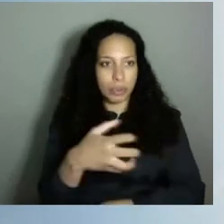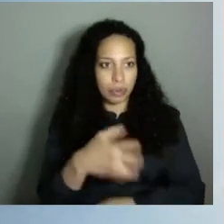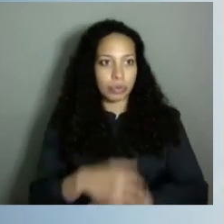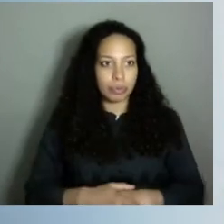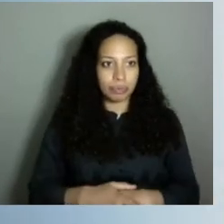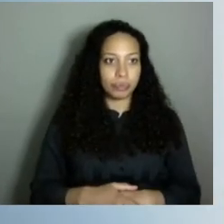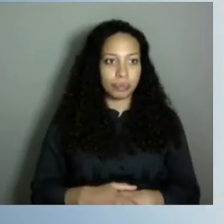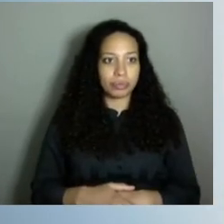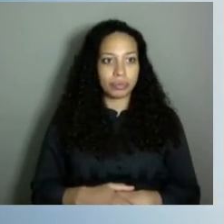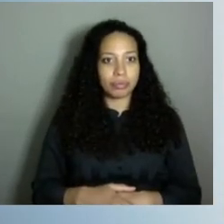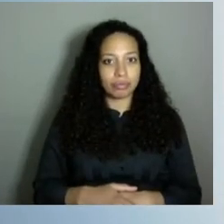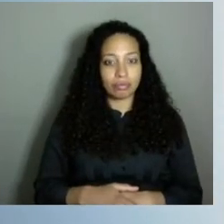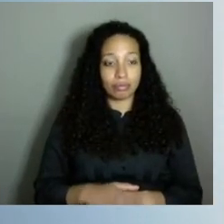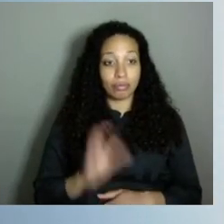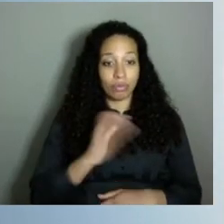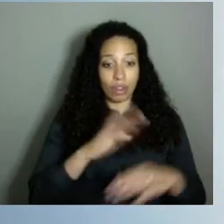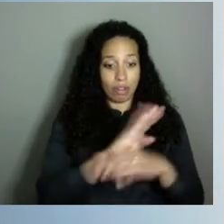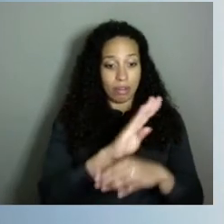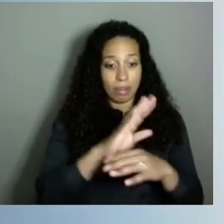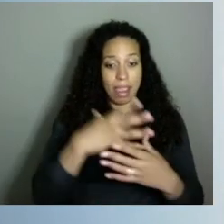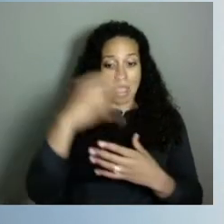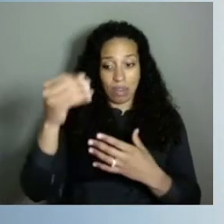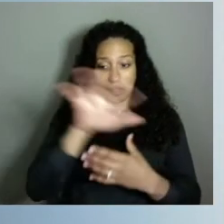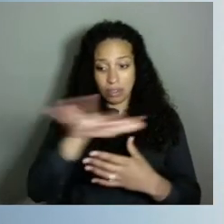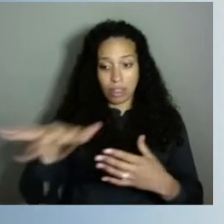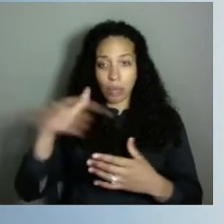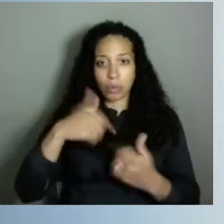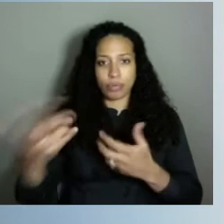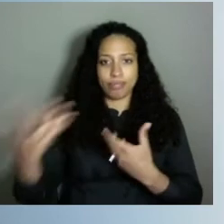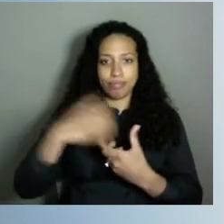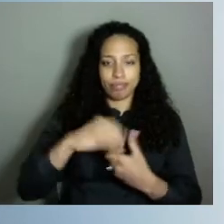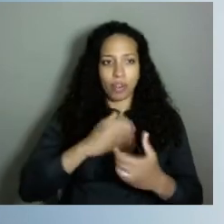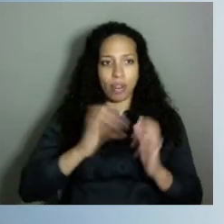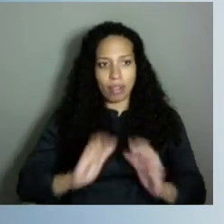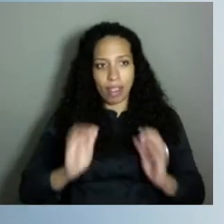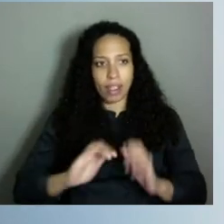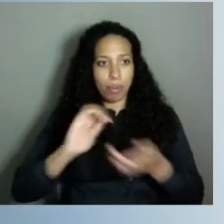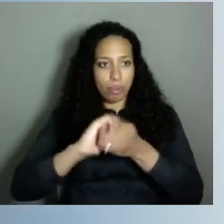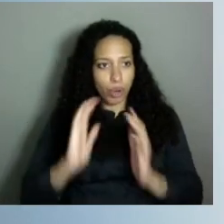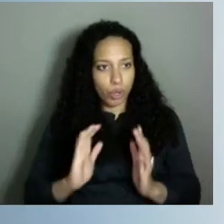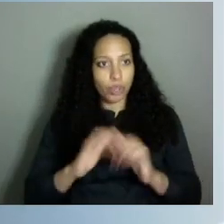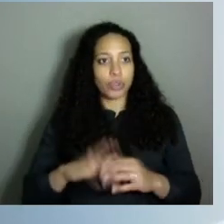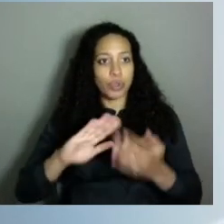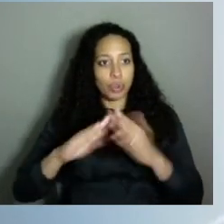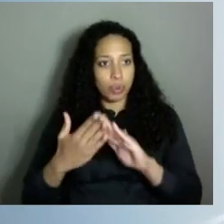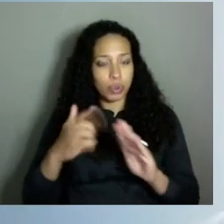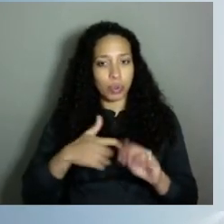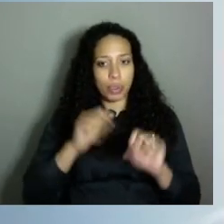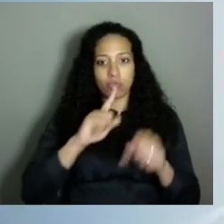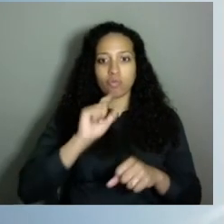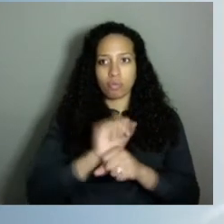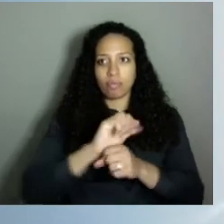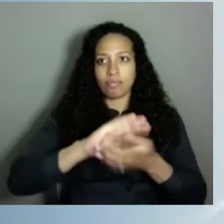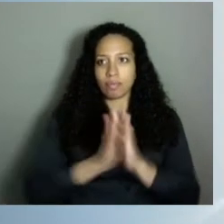outside of Accenture, we look to engage our clients, our partners, our communities, so that we're being truly inclusive in